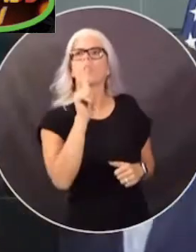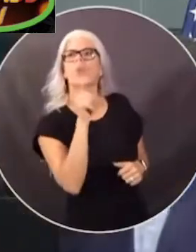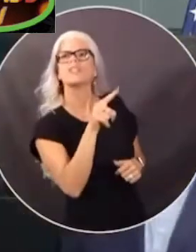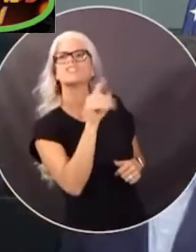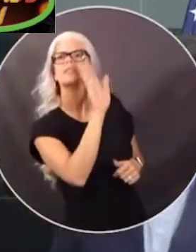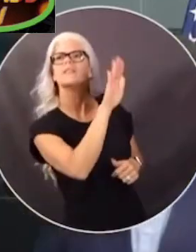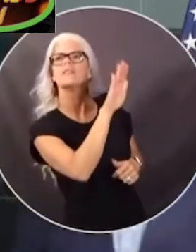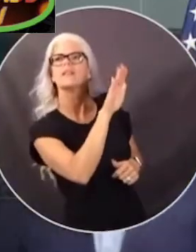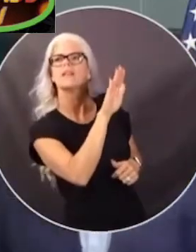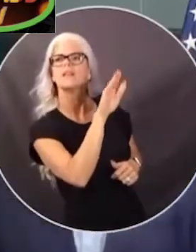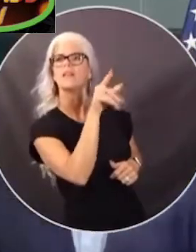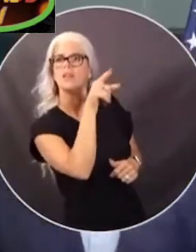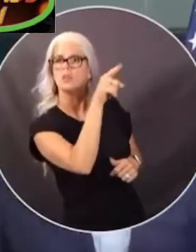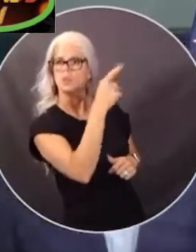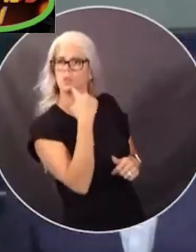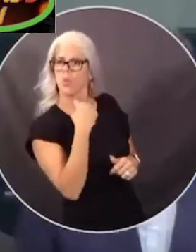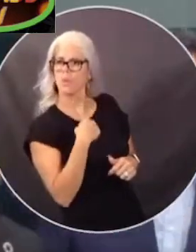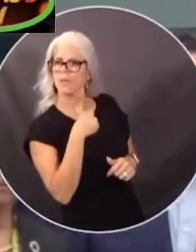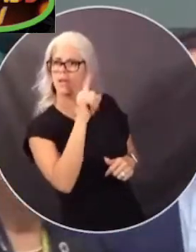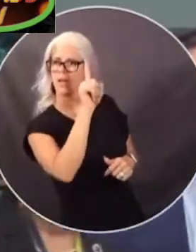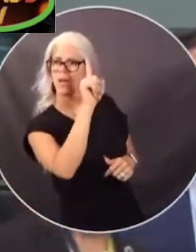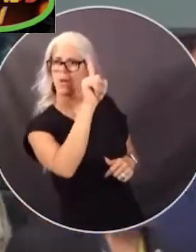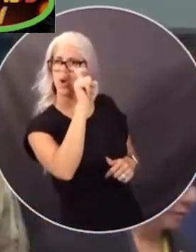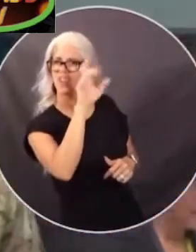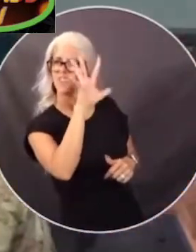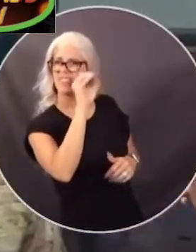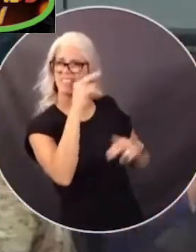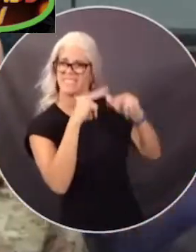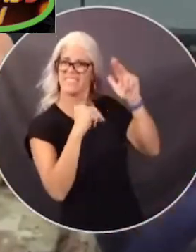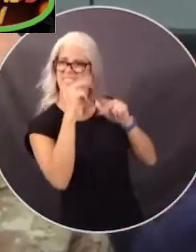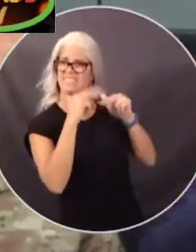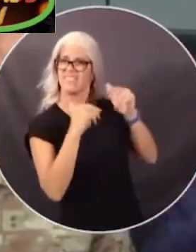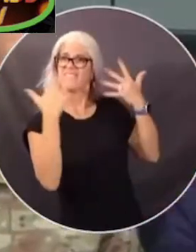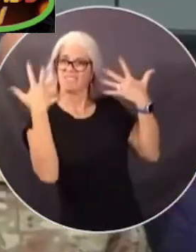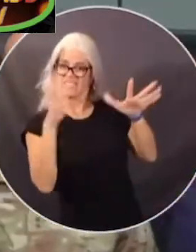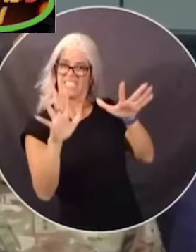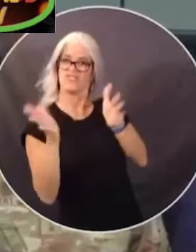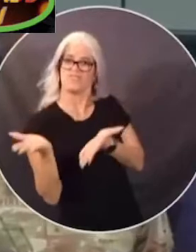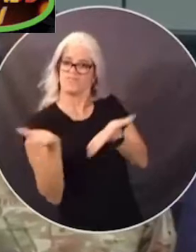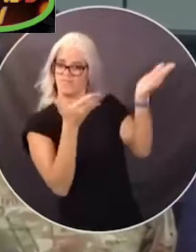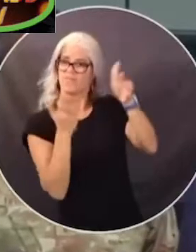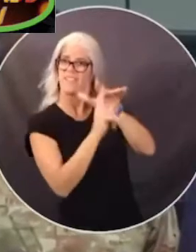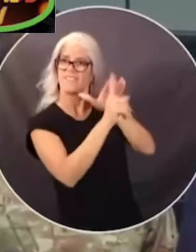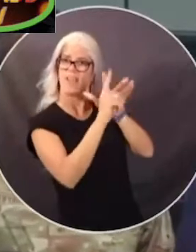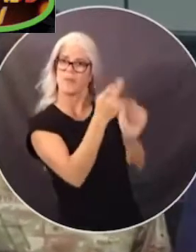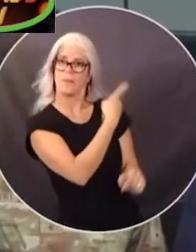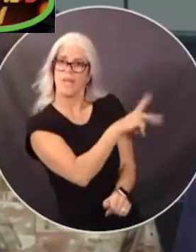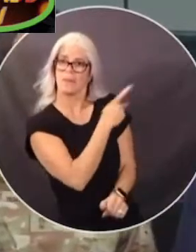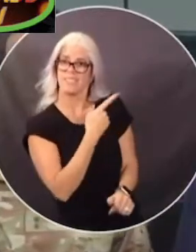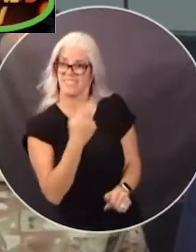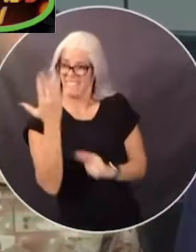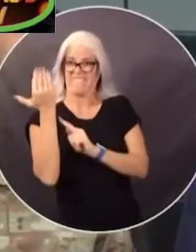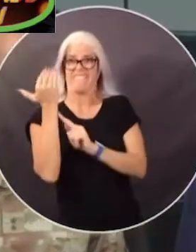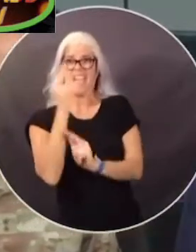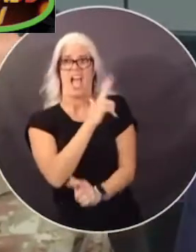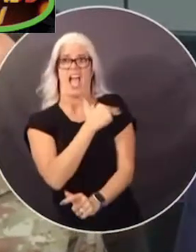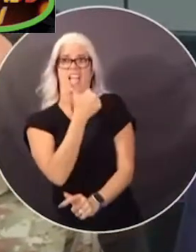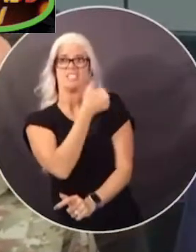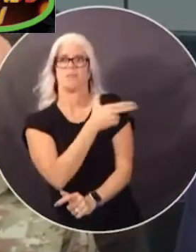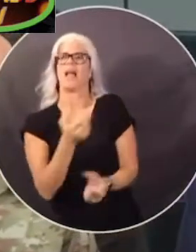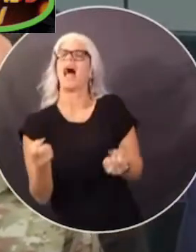that there were 150 facilities with evacuated patients, and 15 of them are hospitals. How many nursing